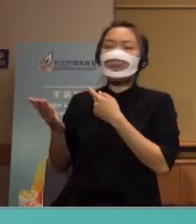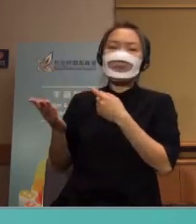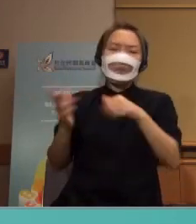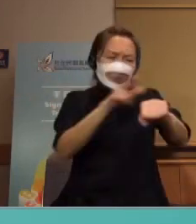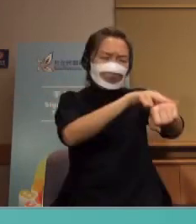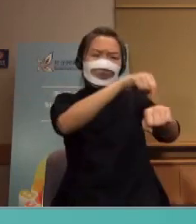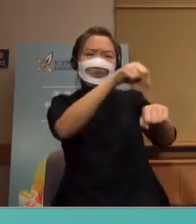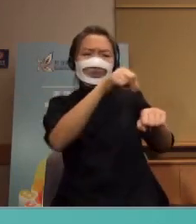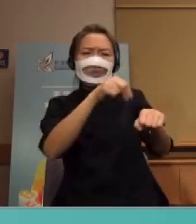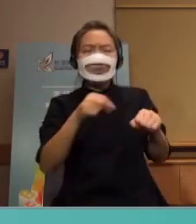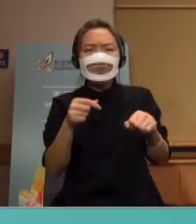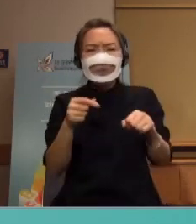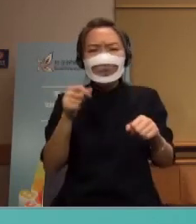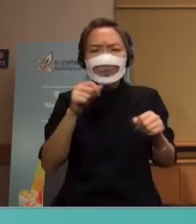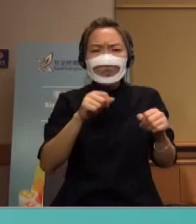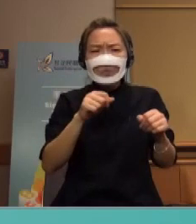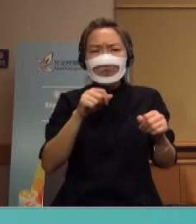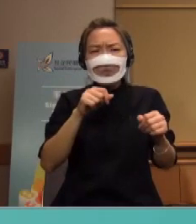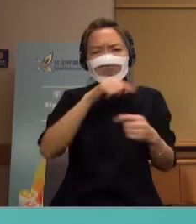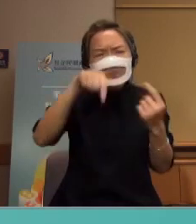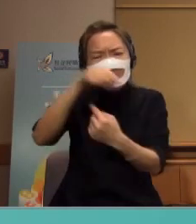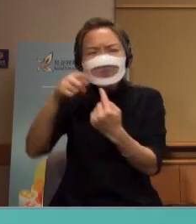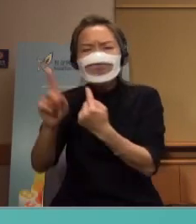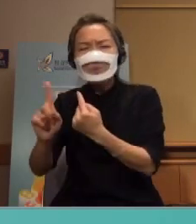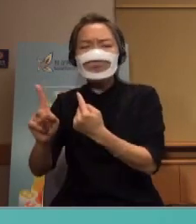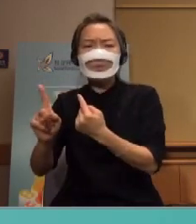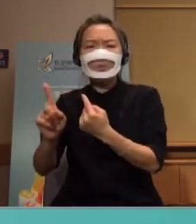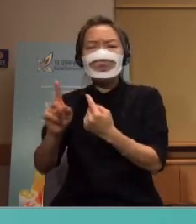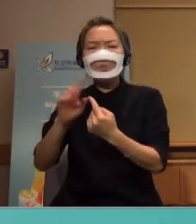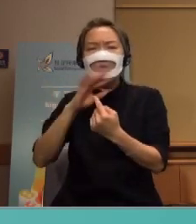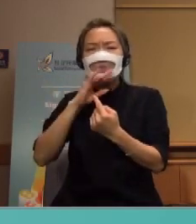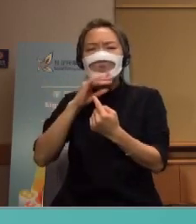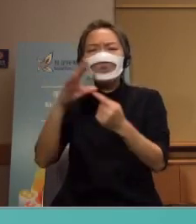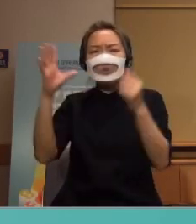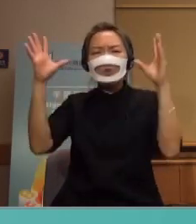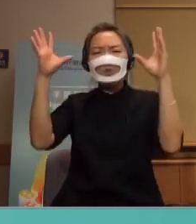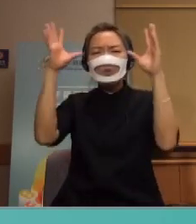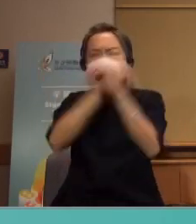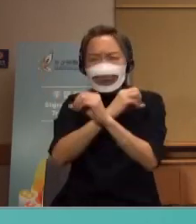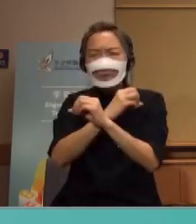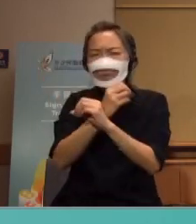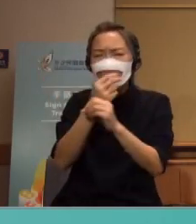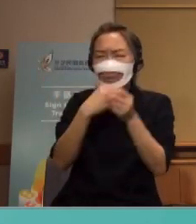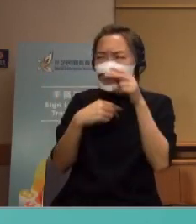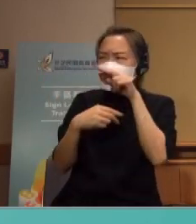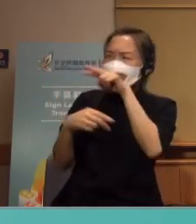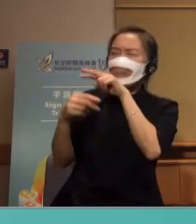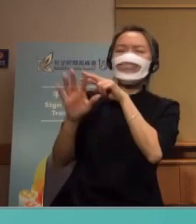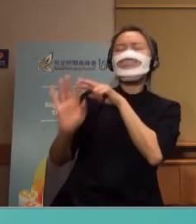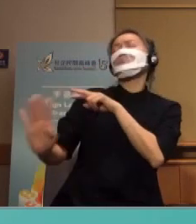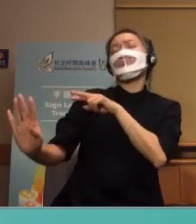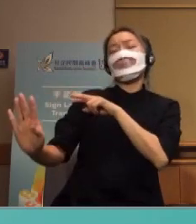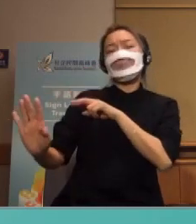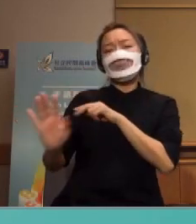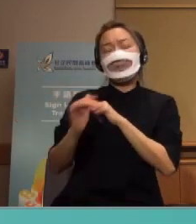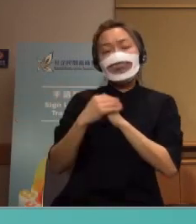be like anyone else. So that's also another thing. I wonder if any people of your community have experiences in the metaverse and